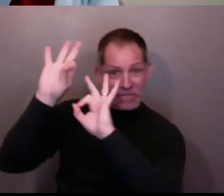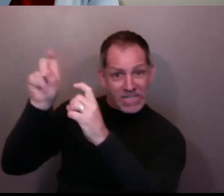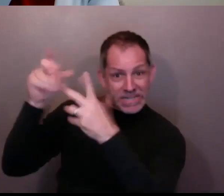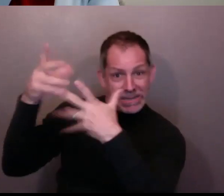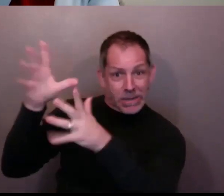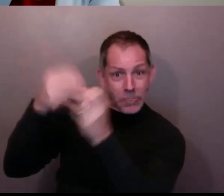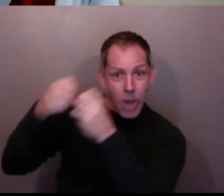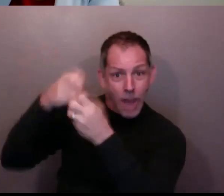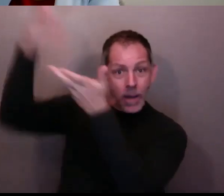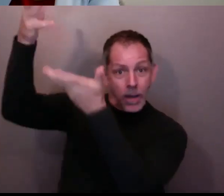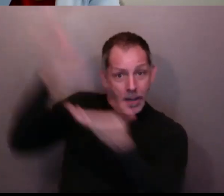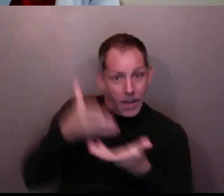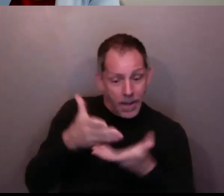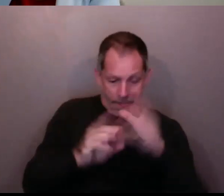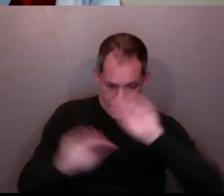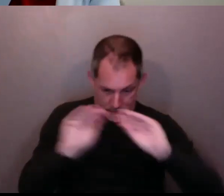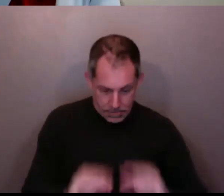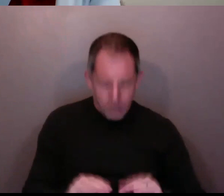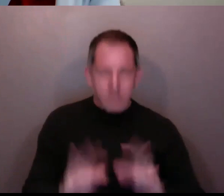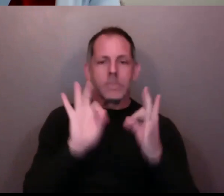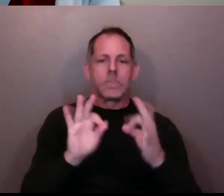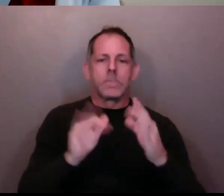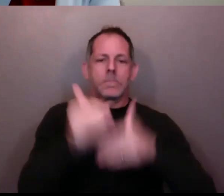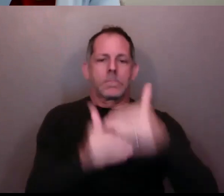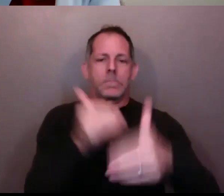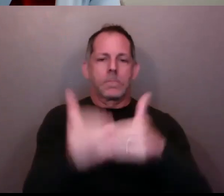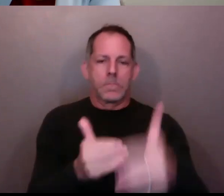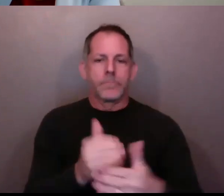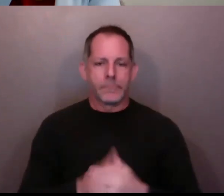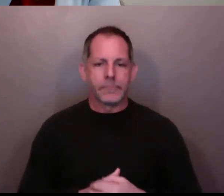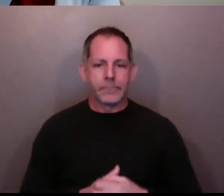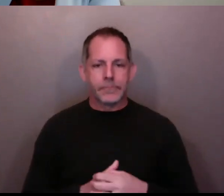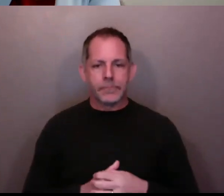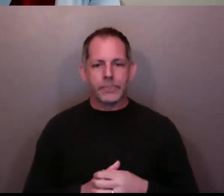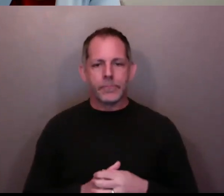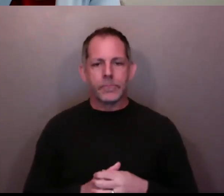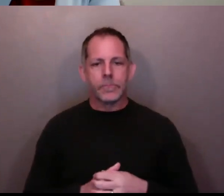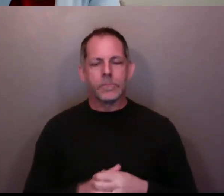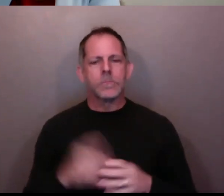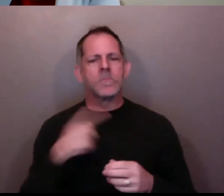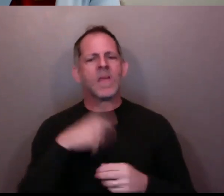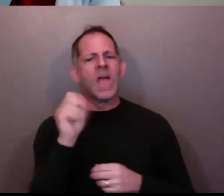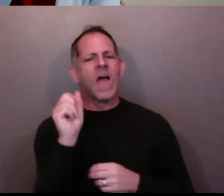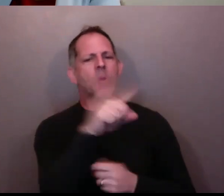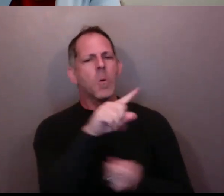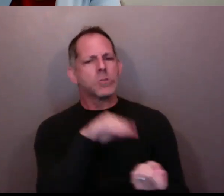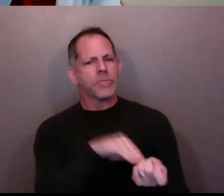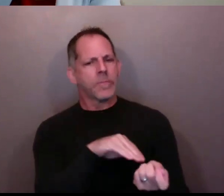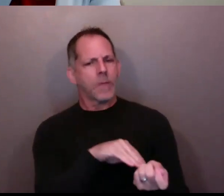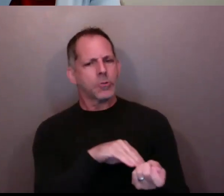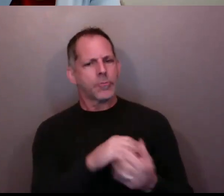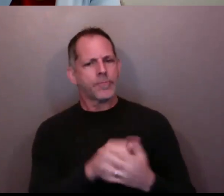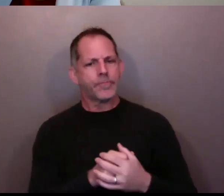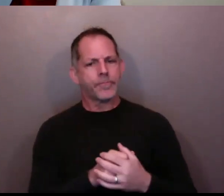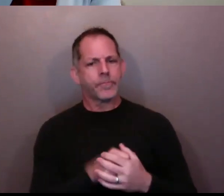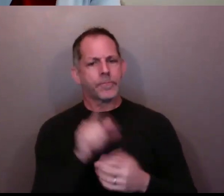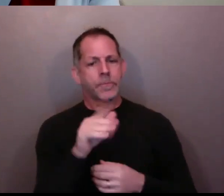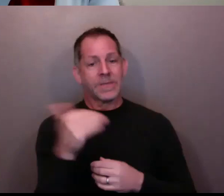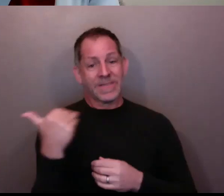that. Another question for you, Doctor. On Wednesday, visitation will be allowed at long-term care